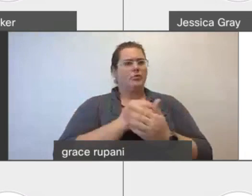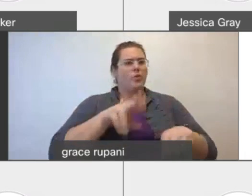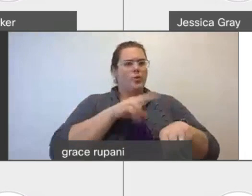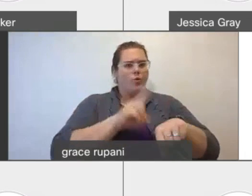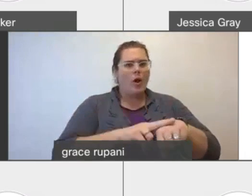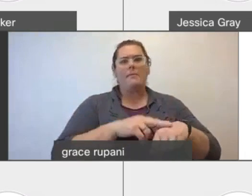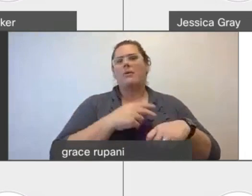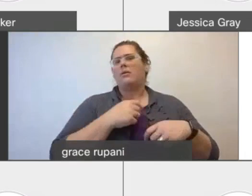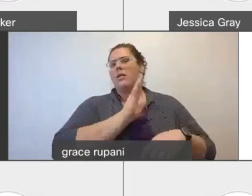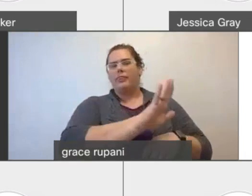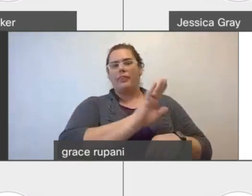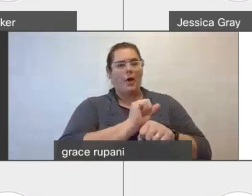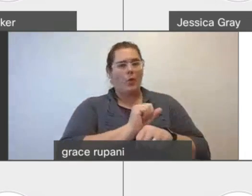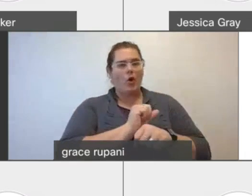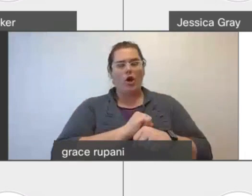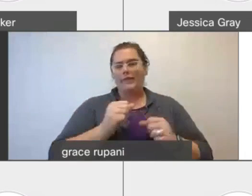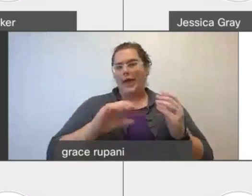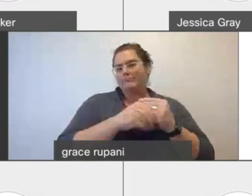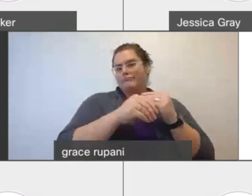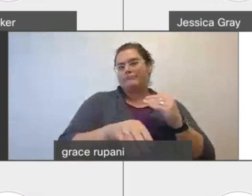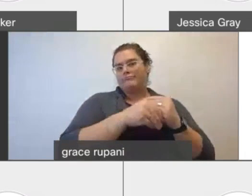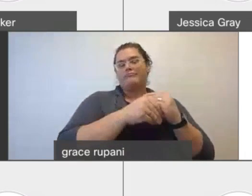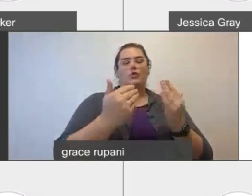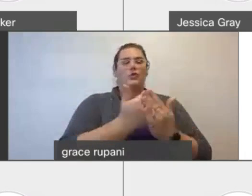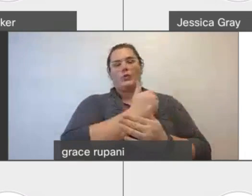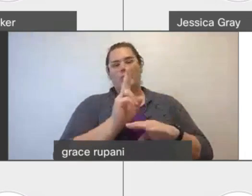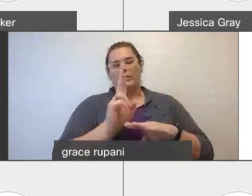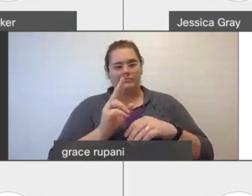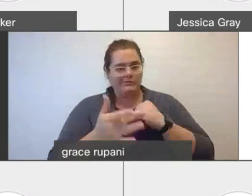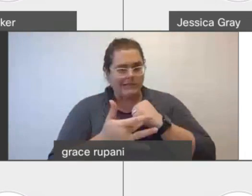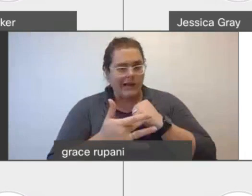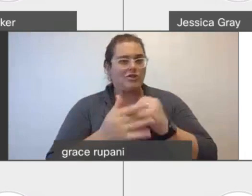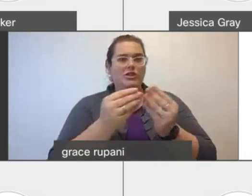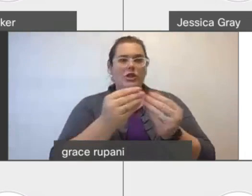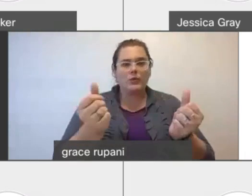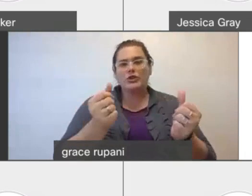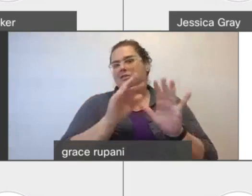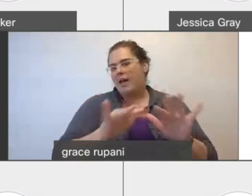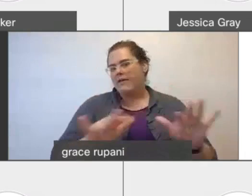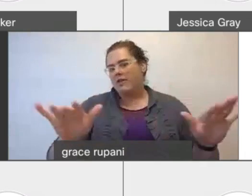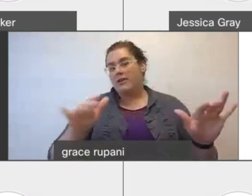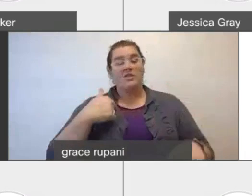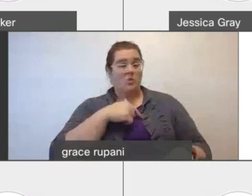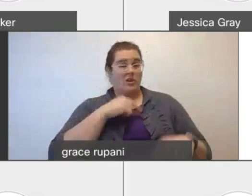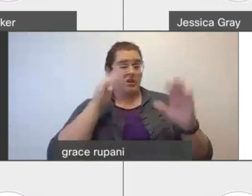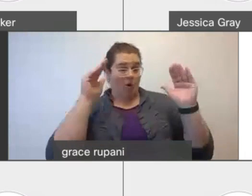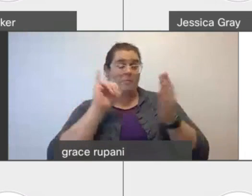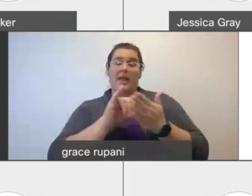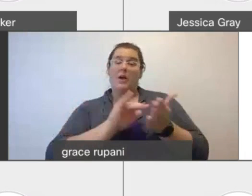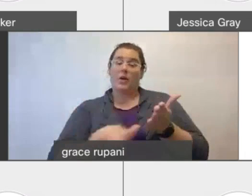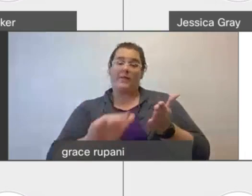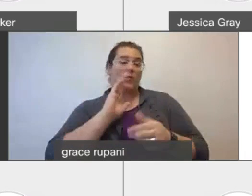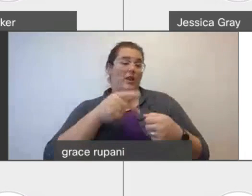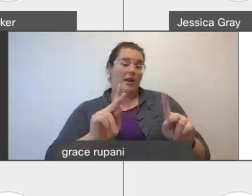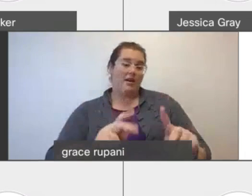technology in their work. And so I think that our hope, of course, is that the waiver allows for that.